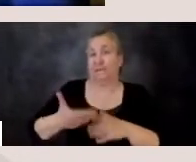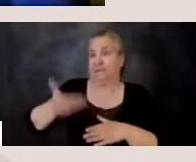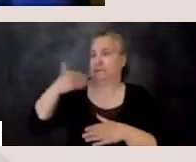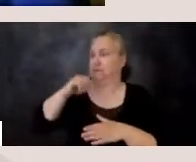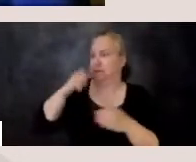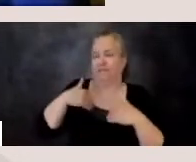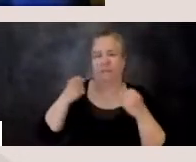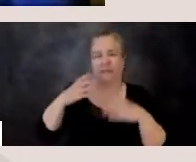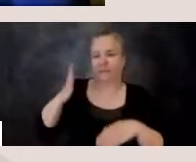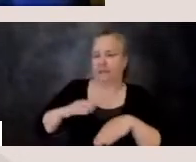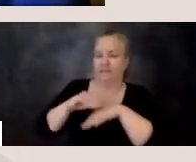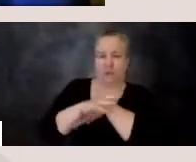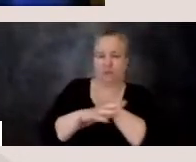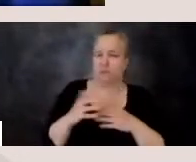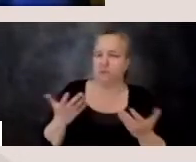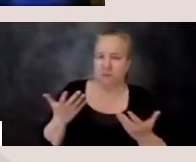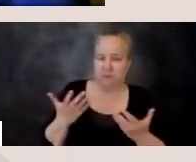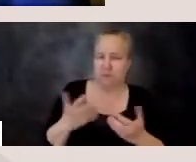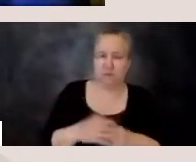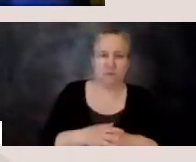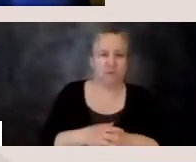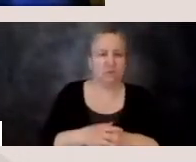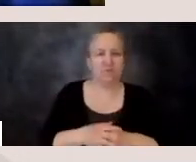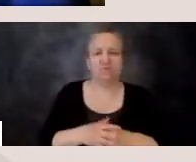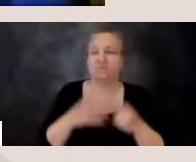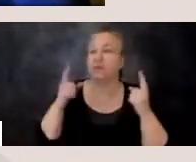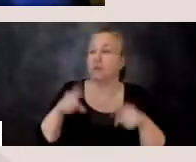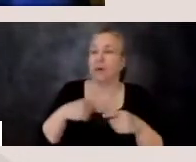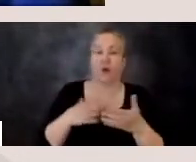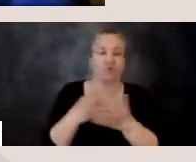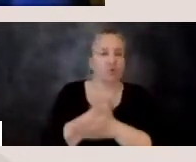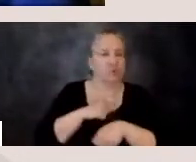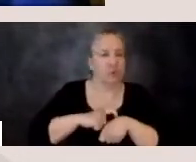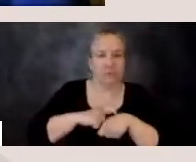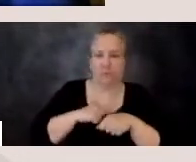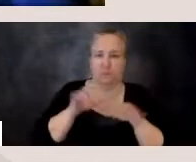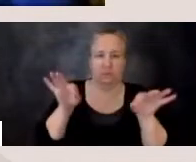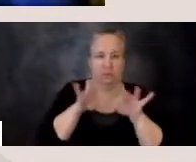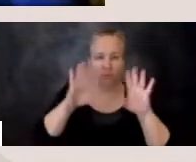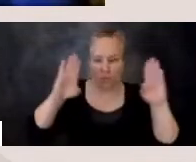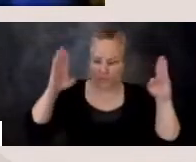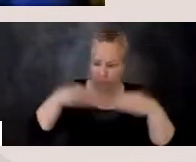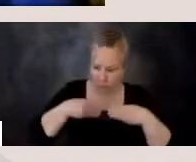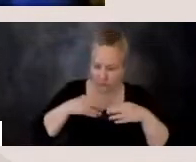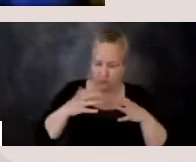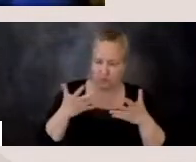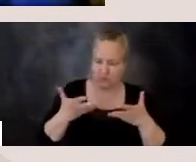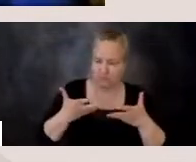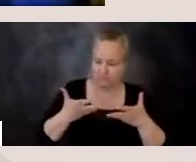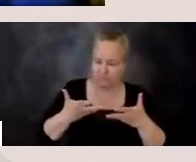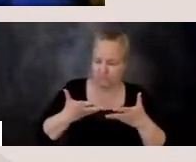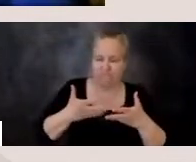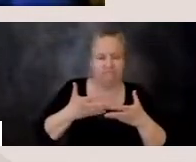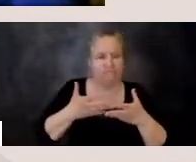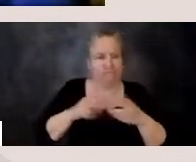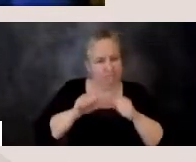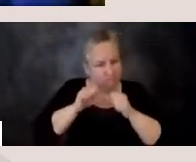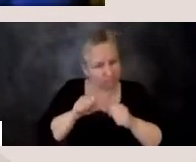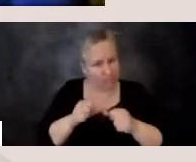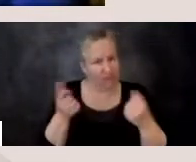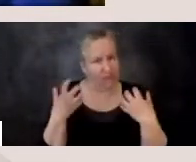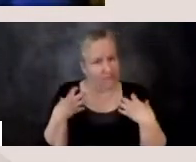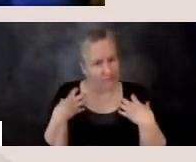but I just took the time out to just focus and to just be as healthy